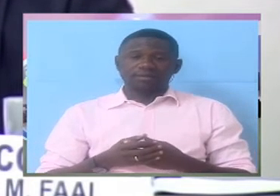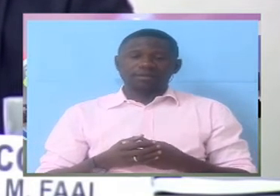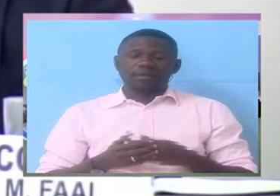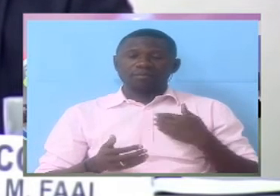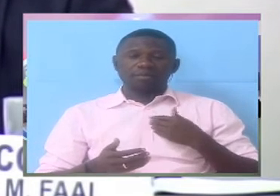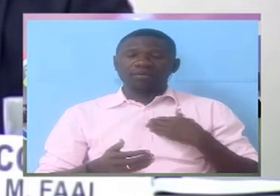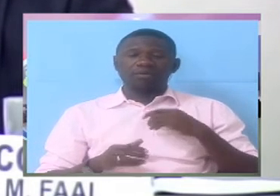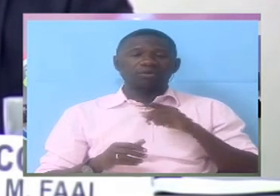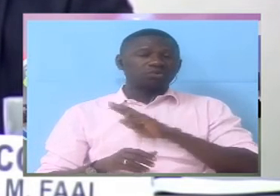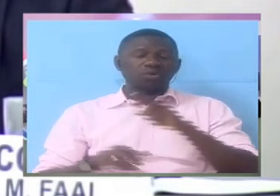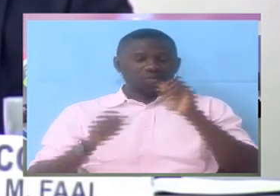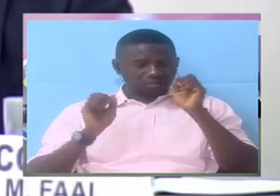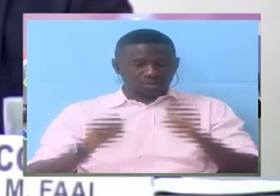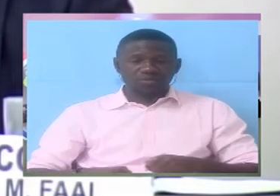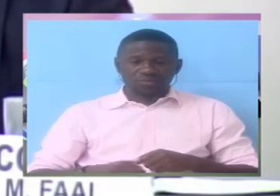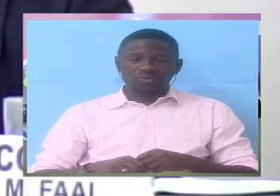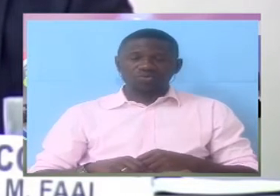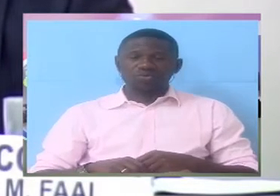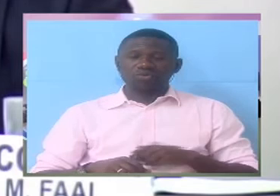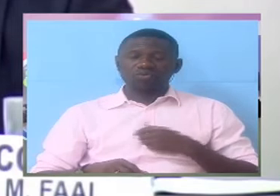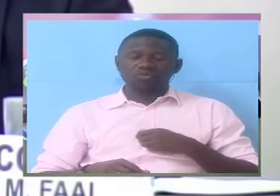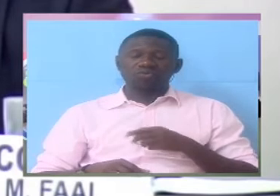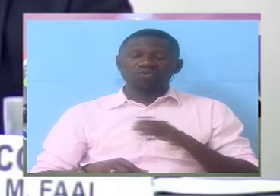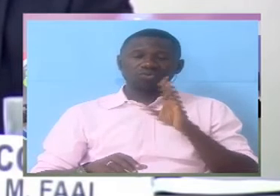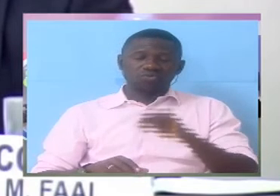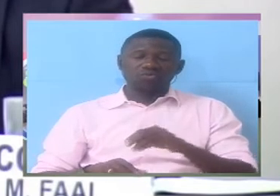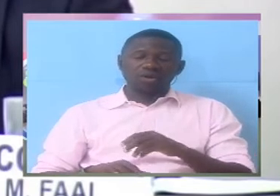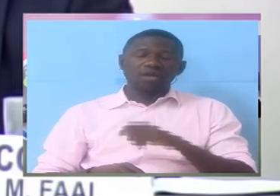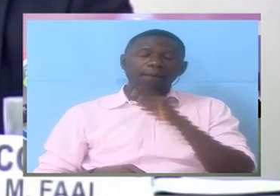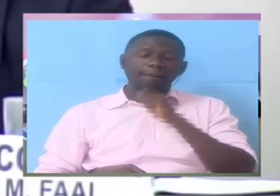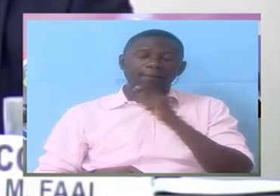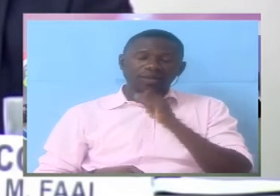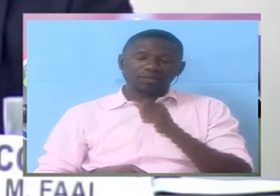will not be able to function as a man again.